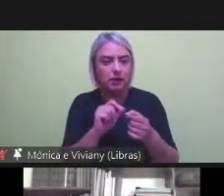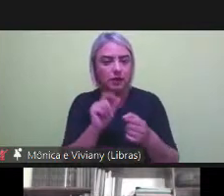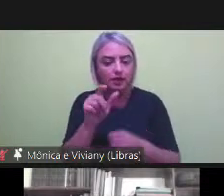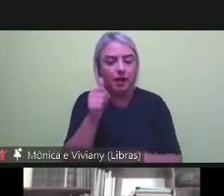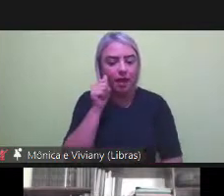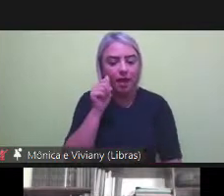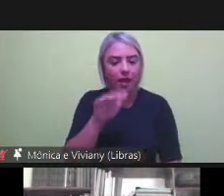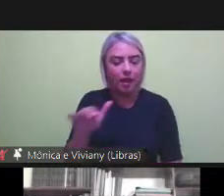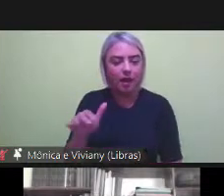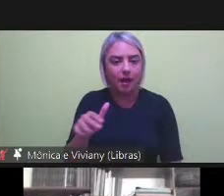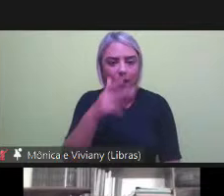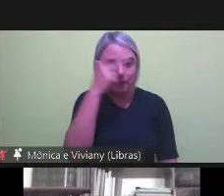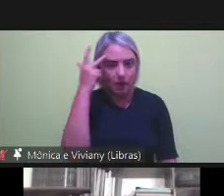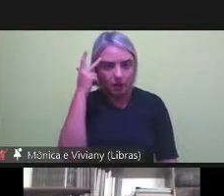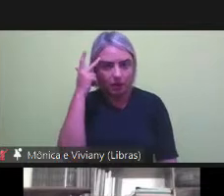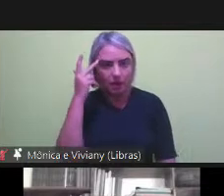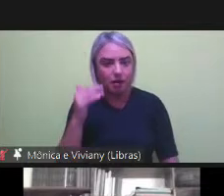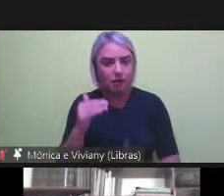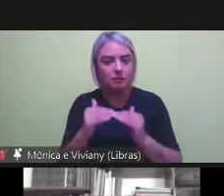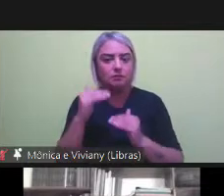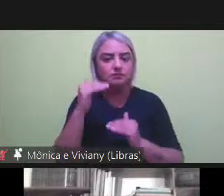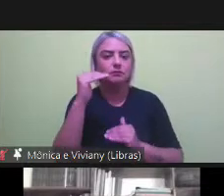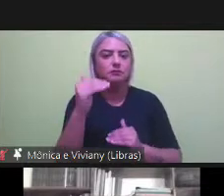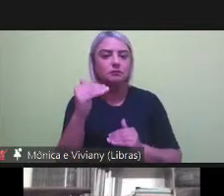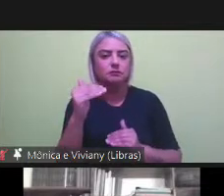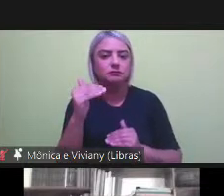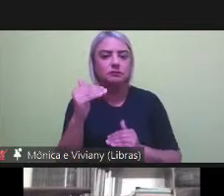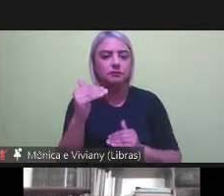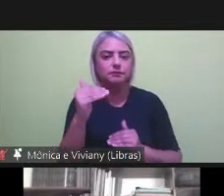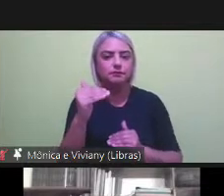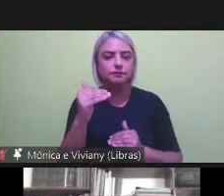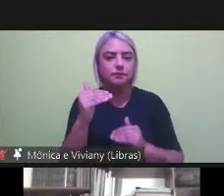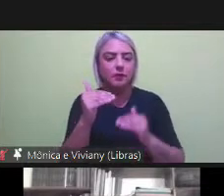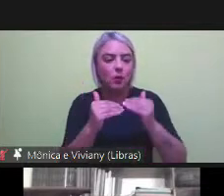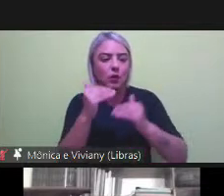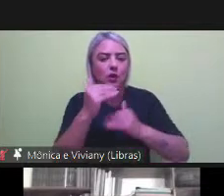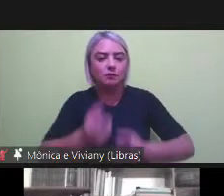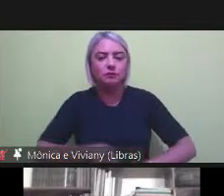and we try to increase the level of motivation of the